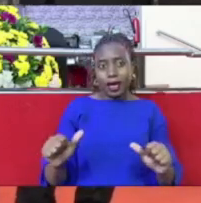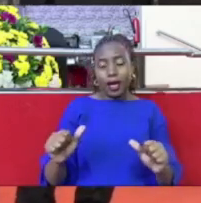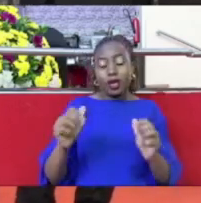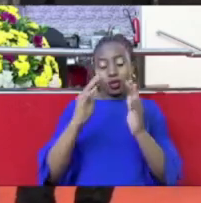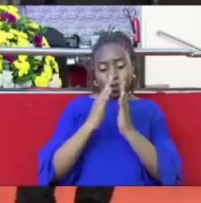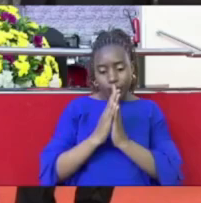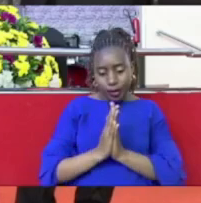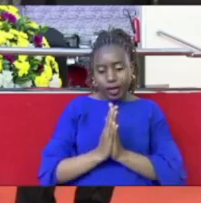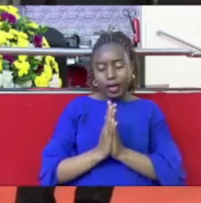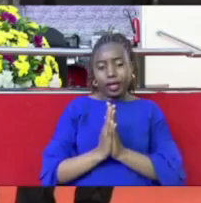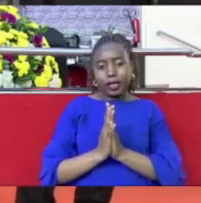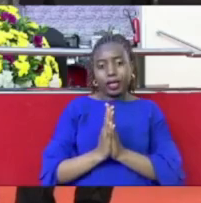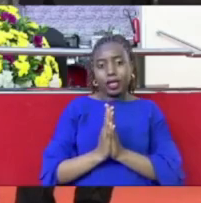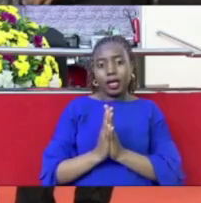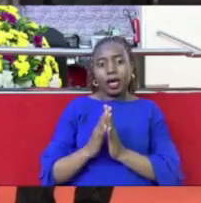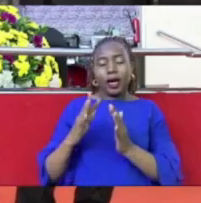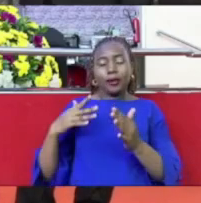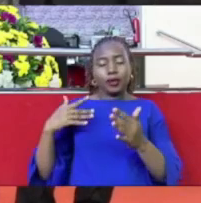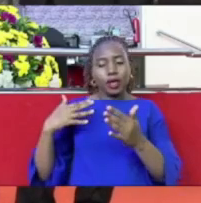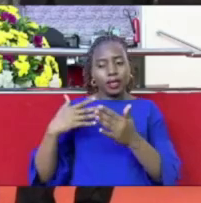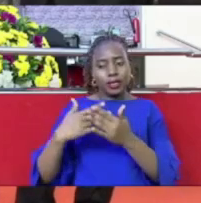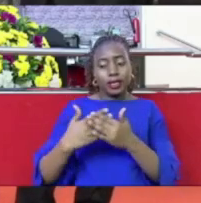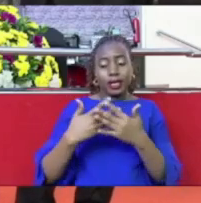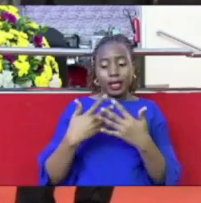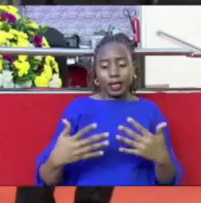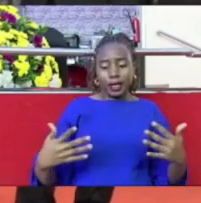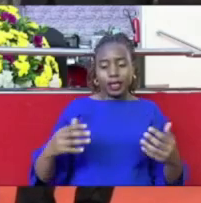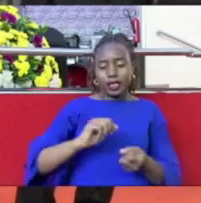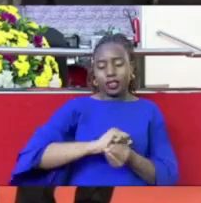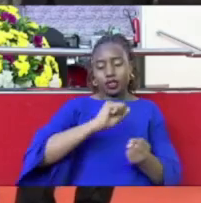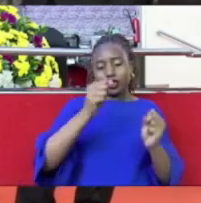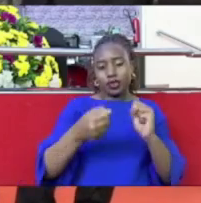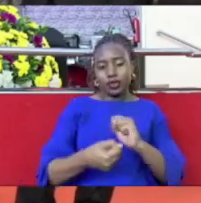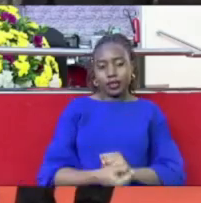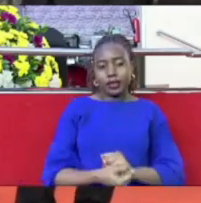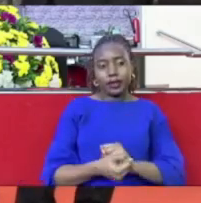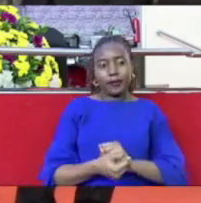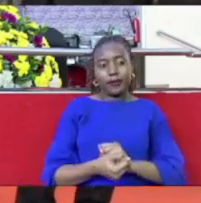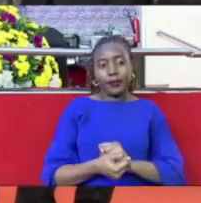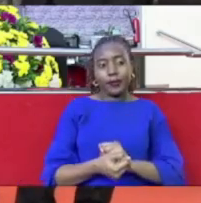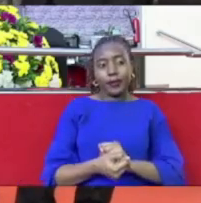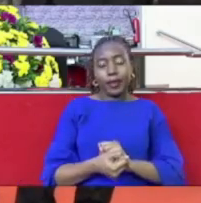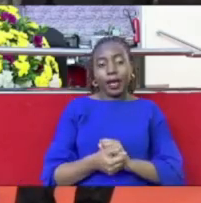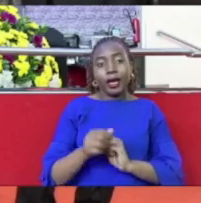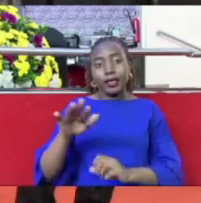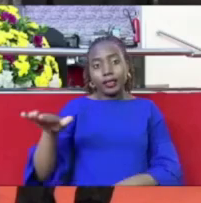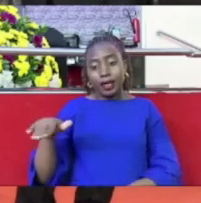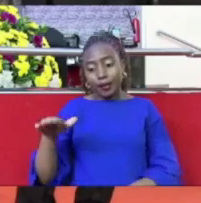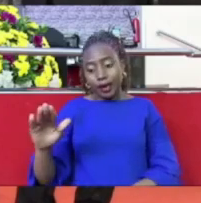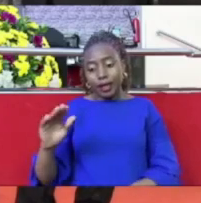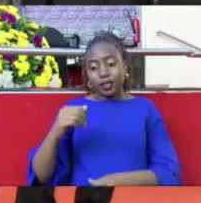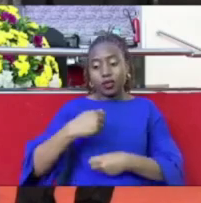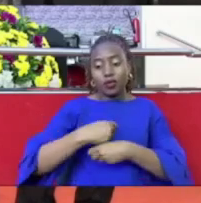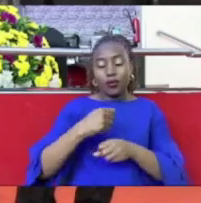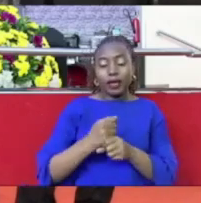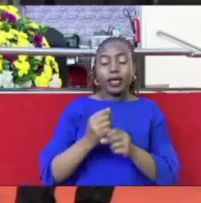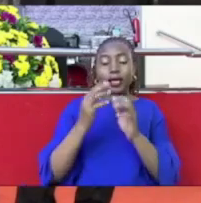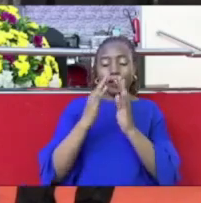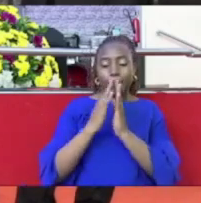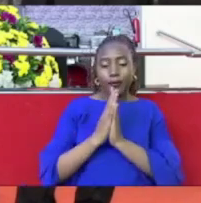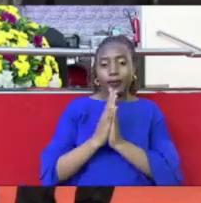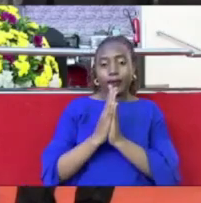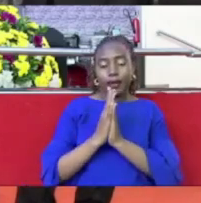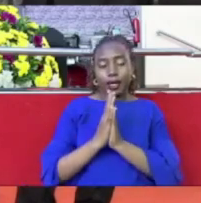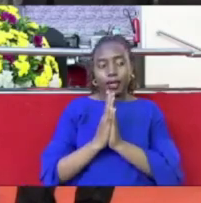changes. Aombe mpaka mambo yabadilike. It is a place of making prayer and supplication. Ni mahali pa